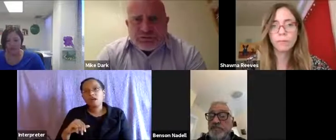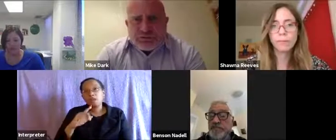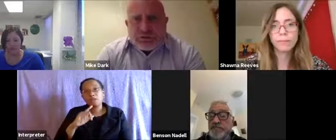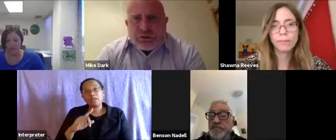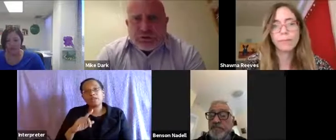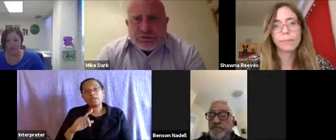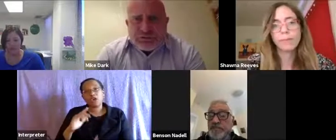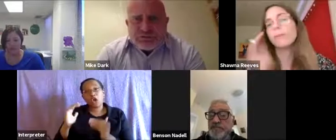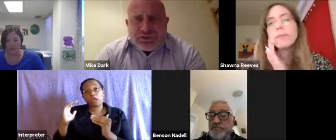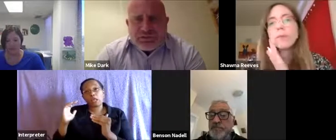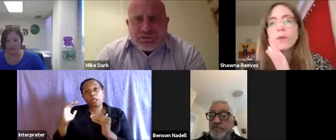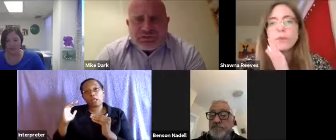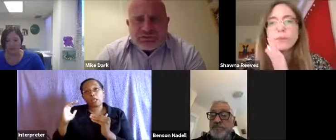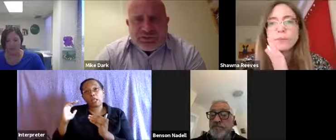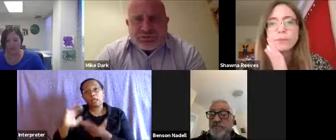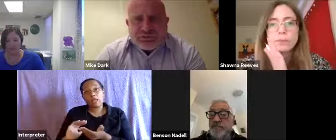Thank you.